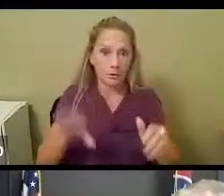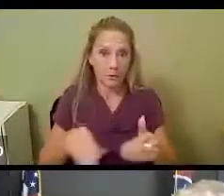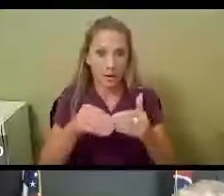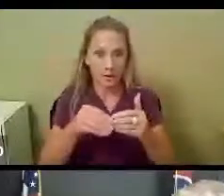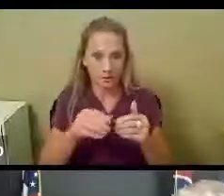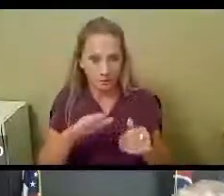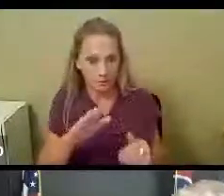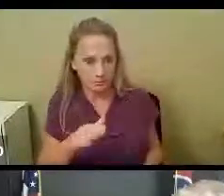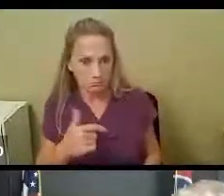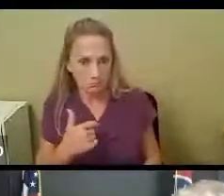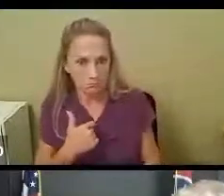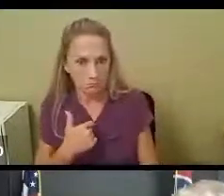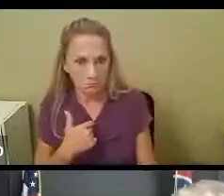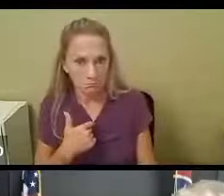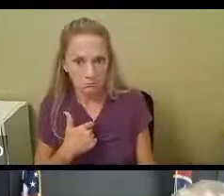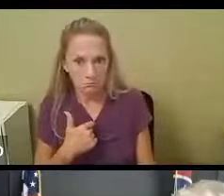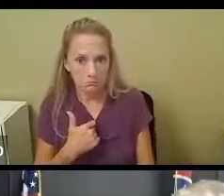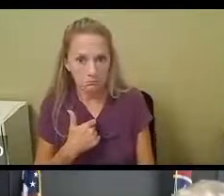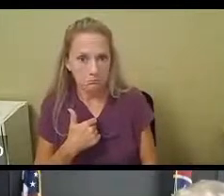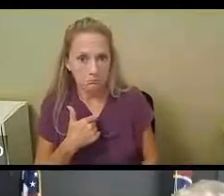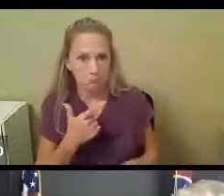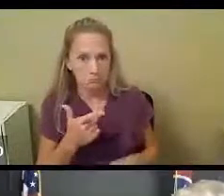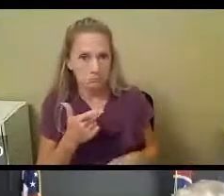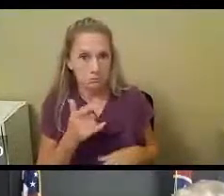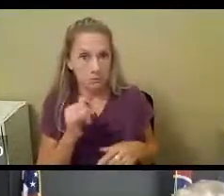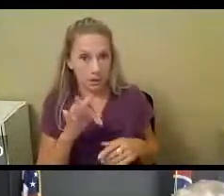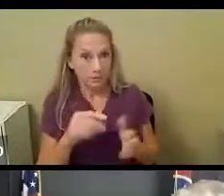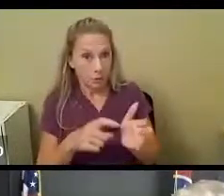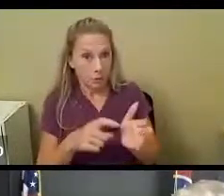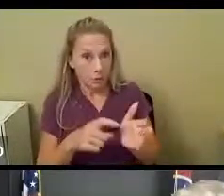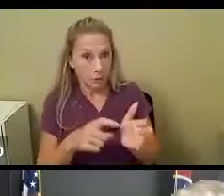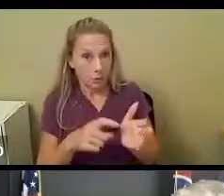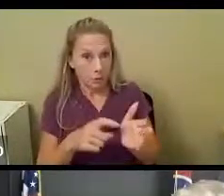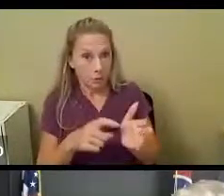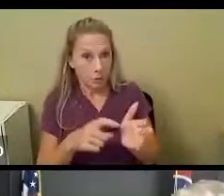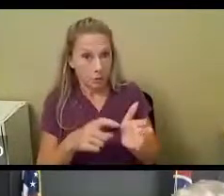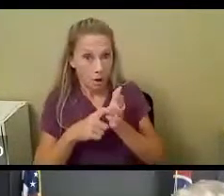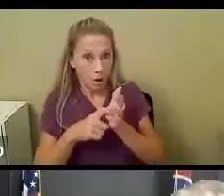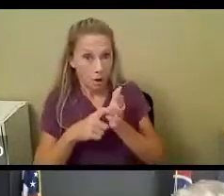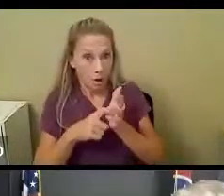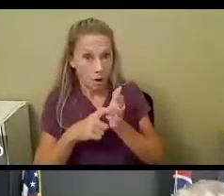I would take anything like that as a friendly amendment if that's required of us.